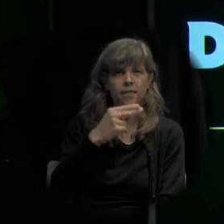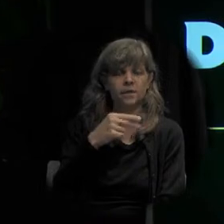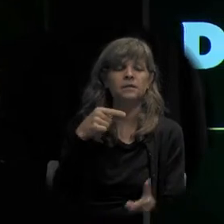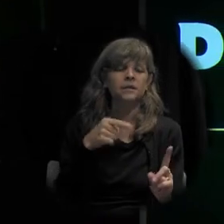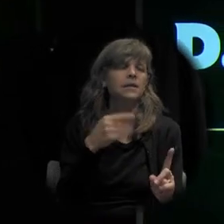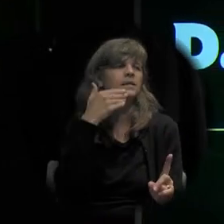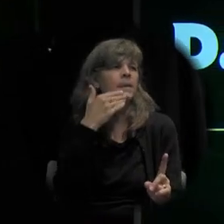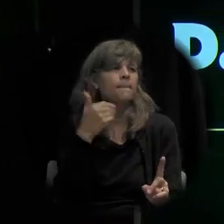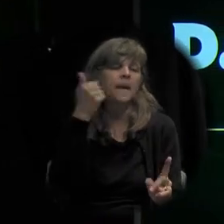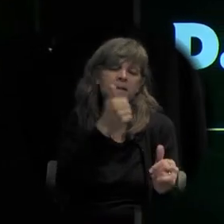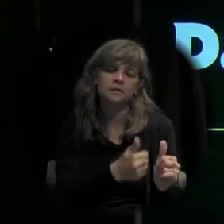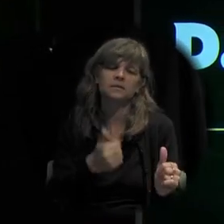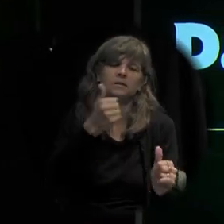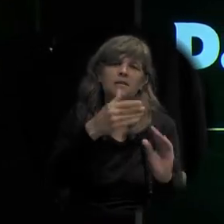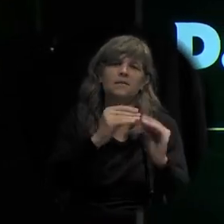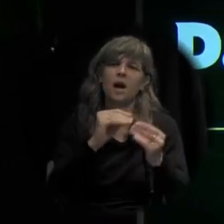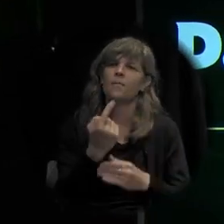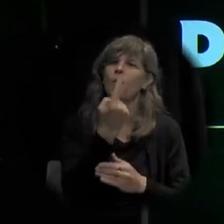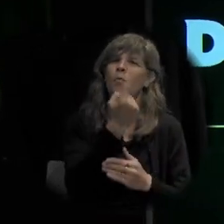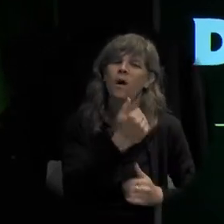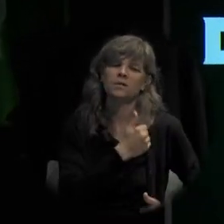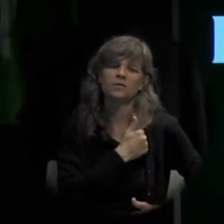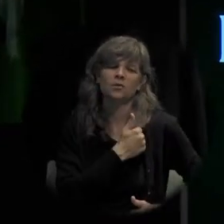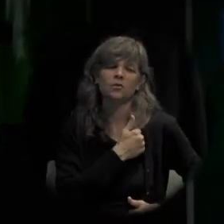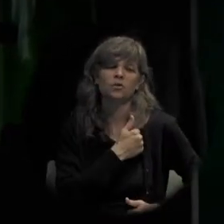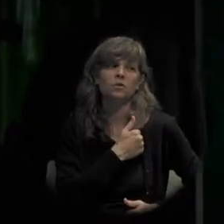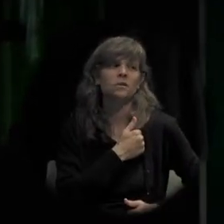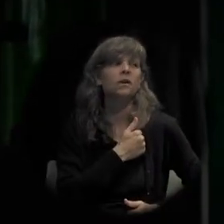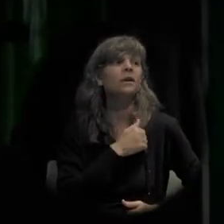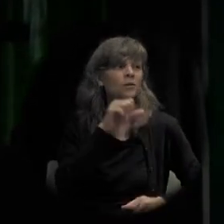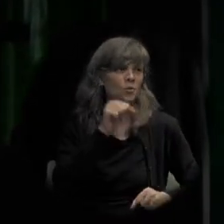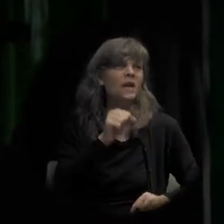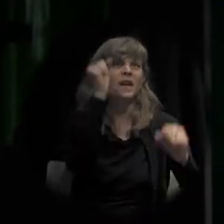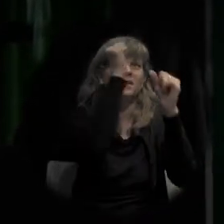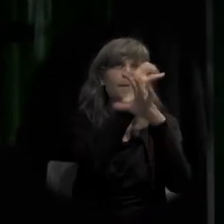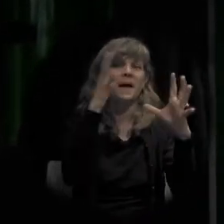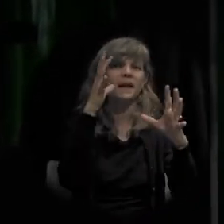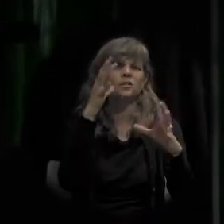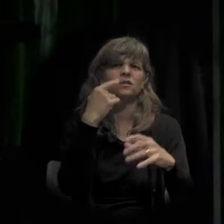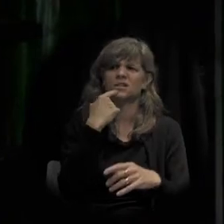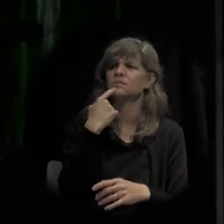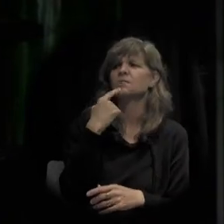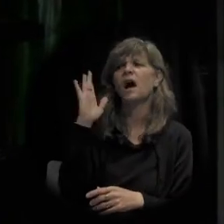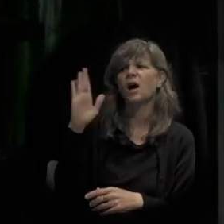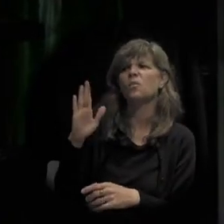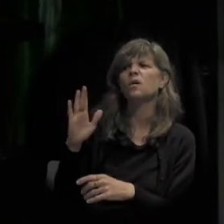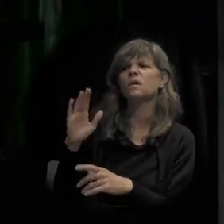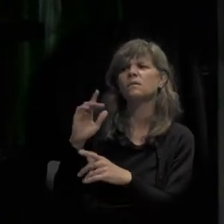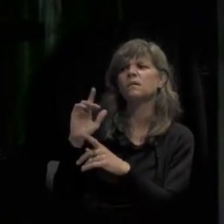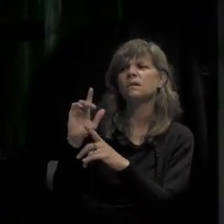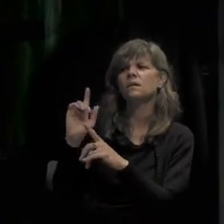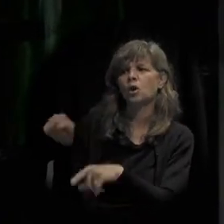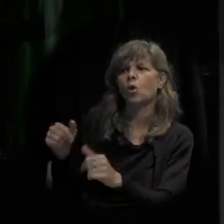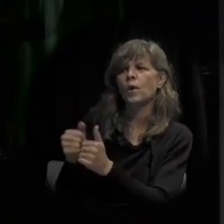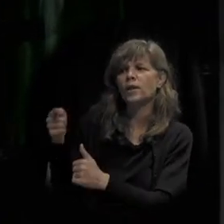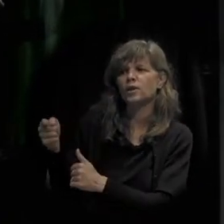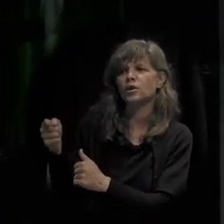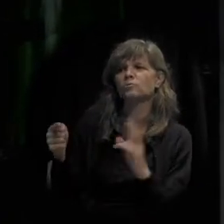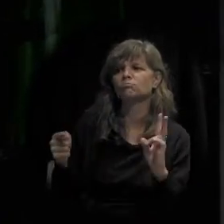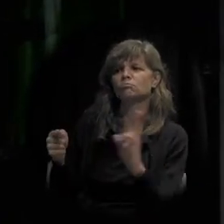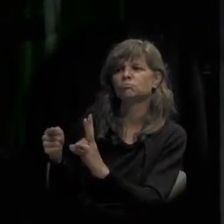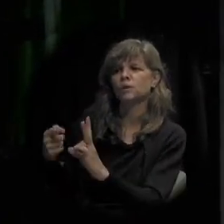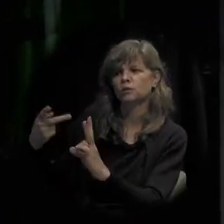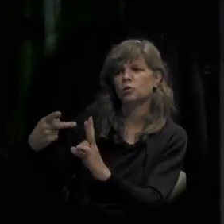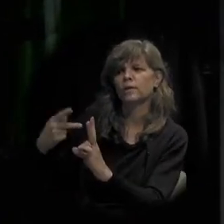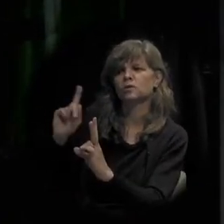He's the number one ranger. And he, you can just imagine him saying, David, I got your back. Let's go. 3,000, no big